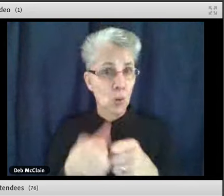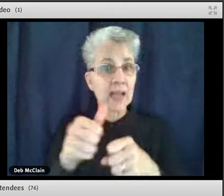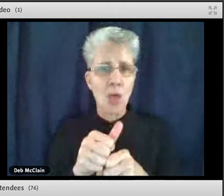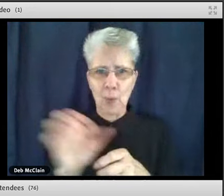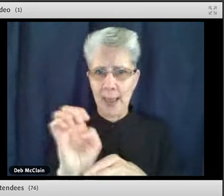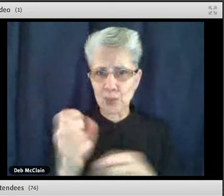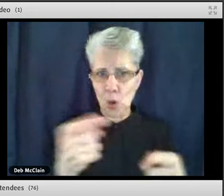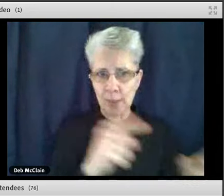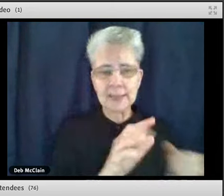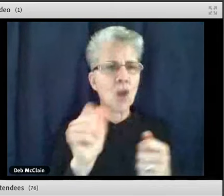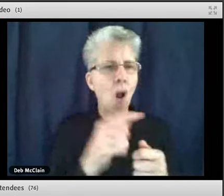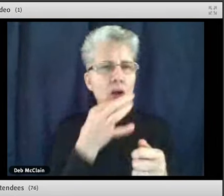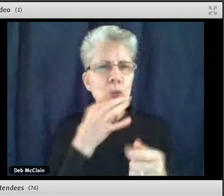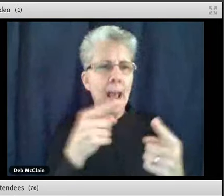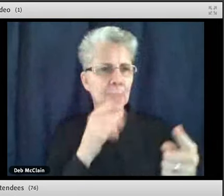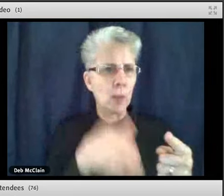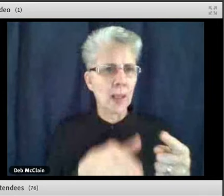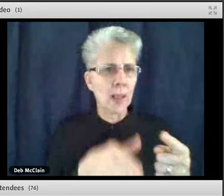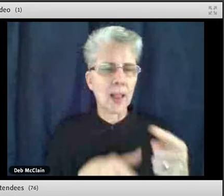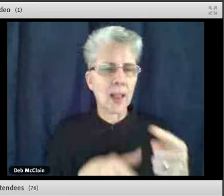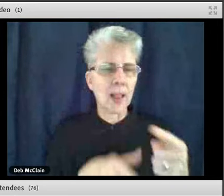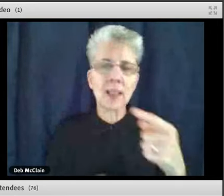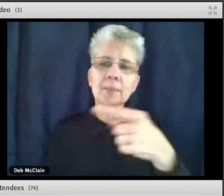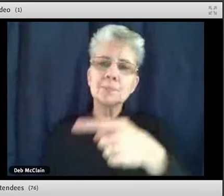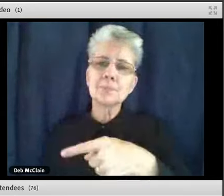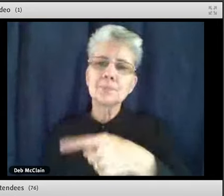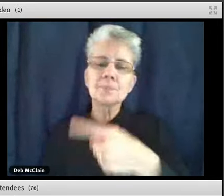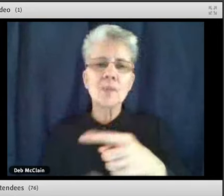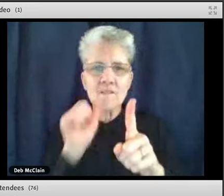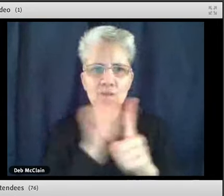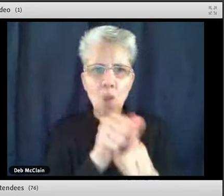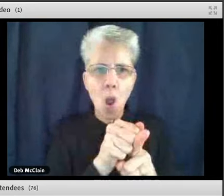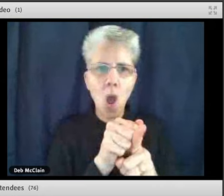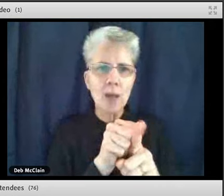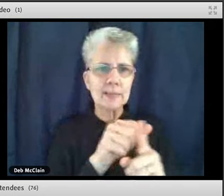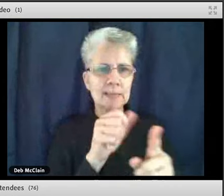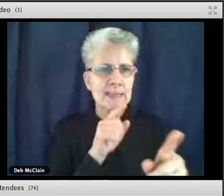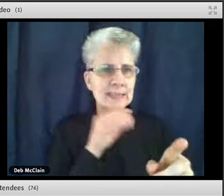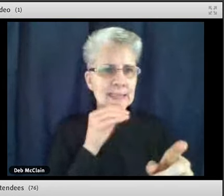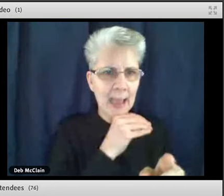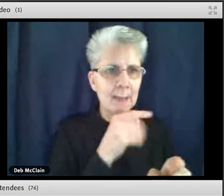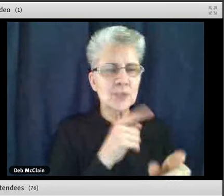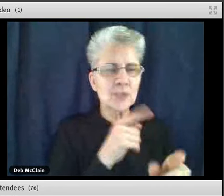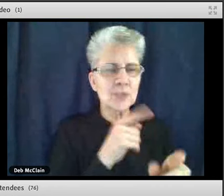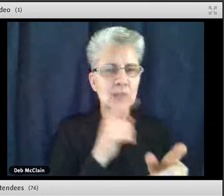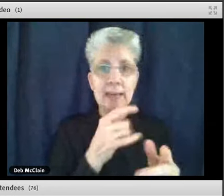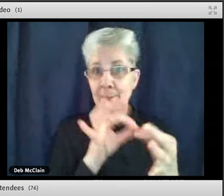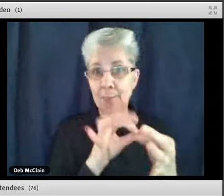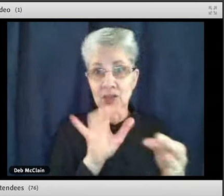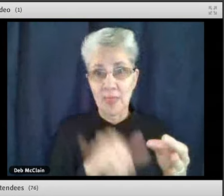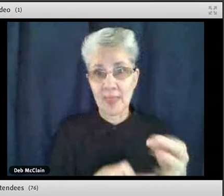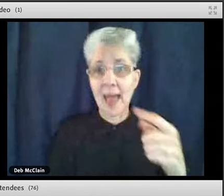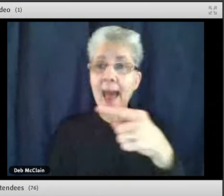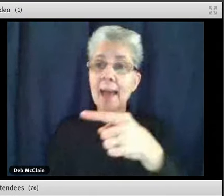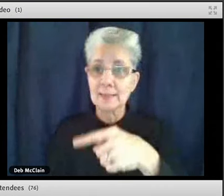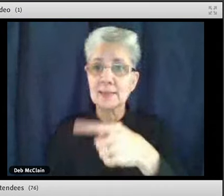recorded sessions that you can look at or about to be recorded. These have already happened. And different things